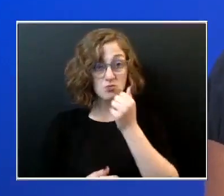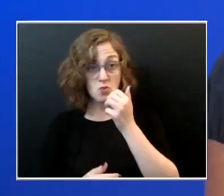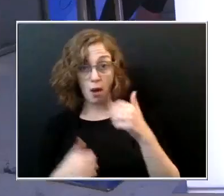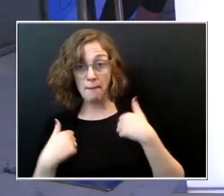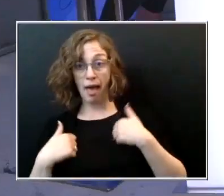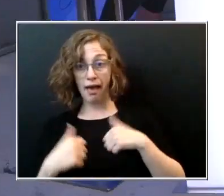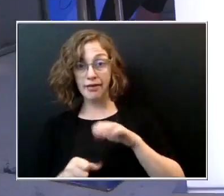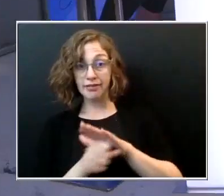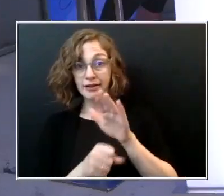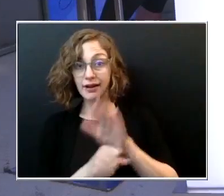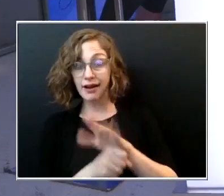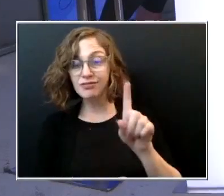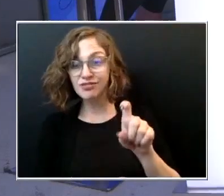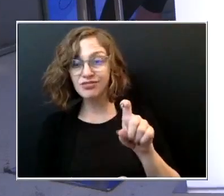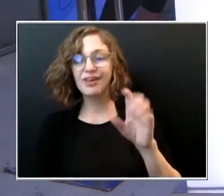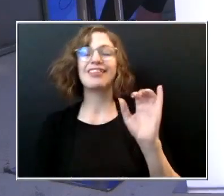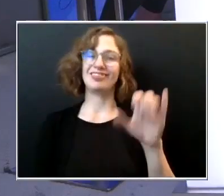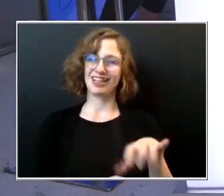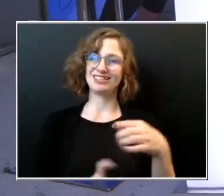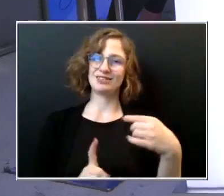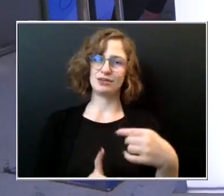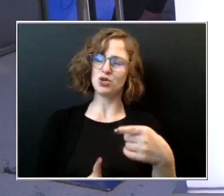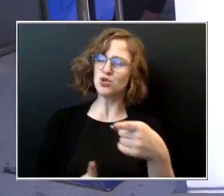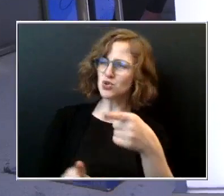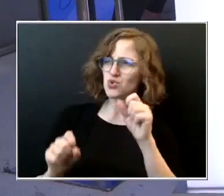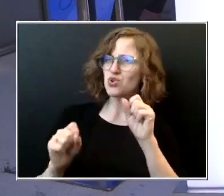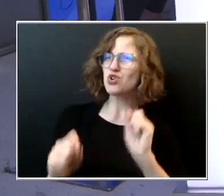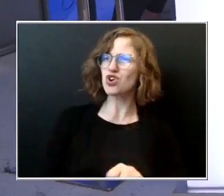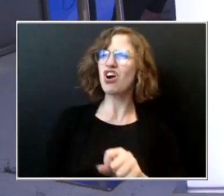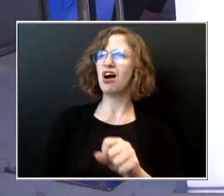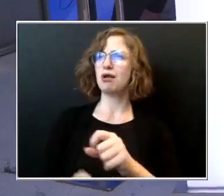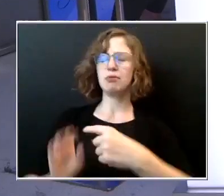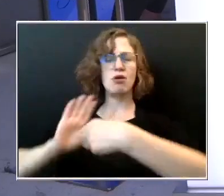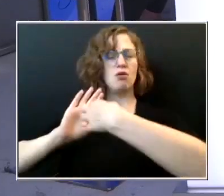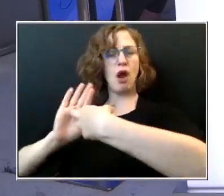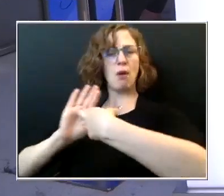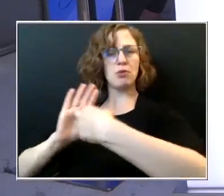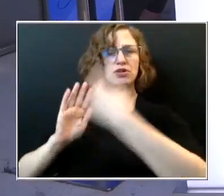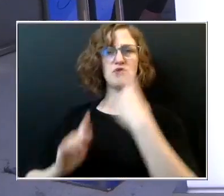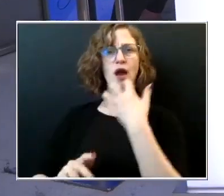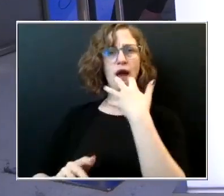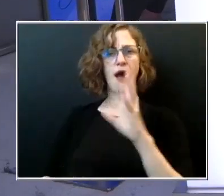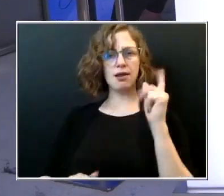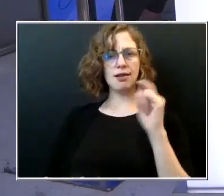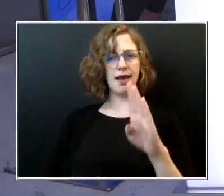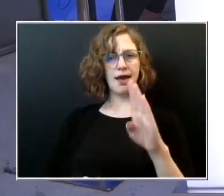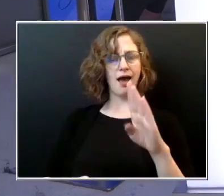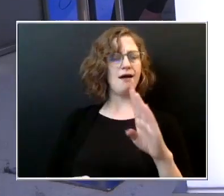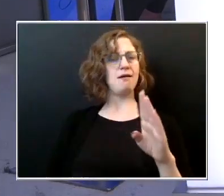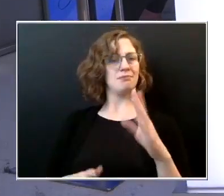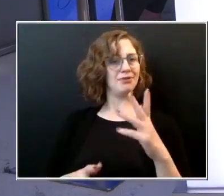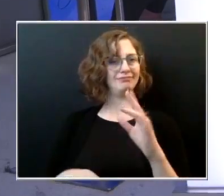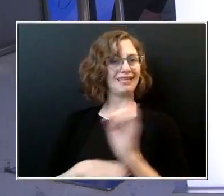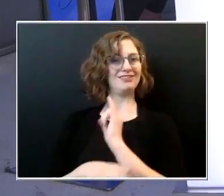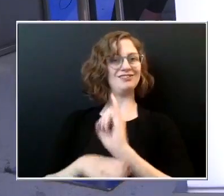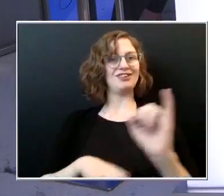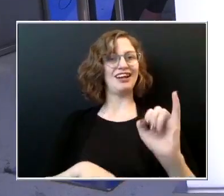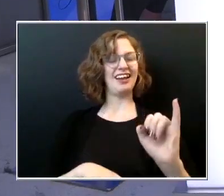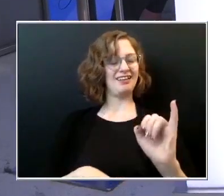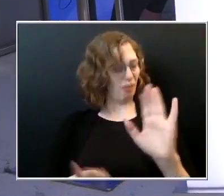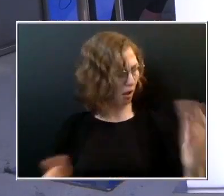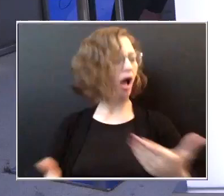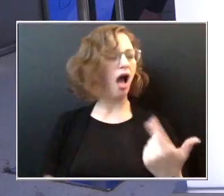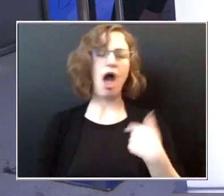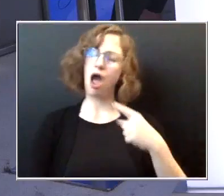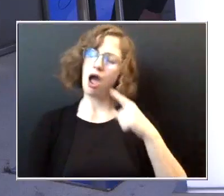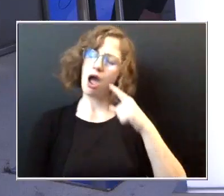eventually. You know, you could be a spokesman for the hot tub industry right there. I think they'd be like, oh, we're going to hire her. That's awesome. I'm a believer. Yeah, you are.